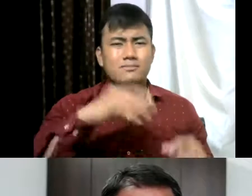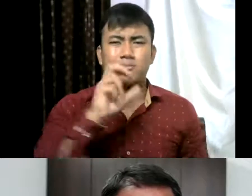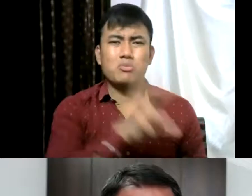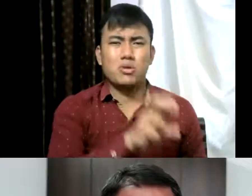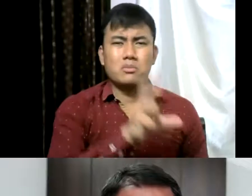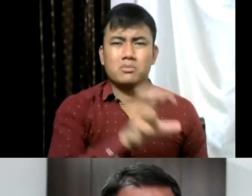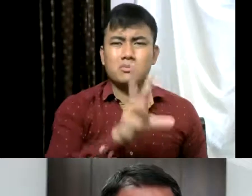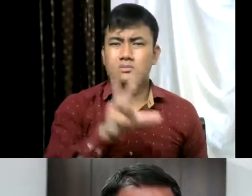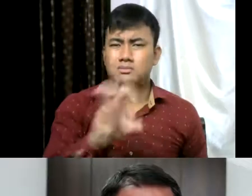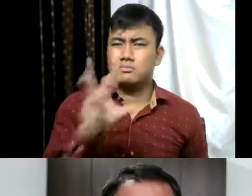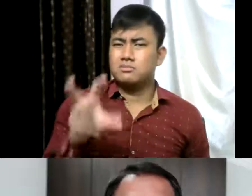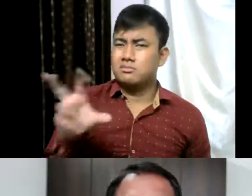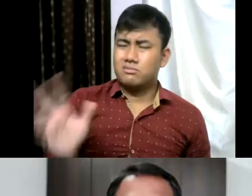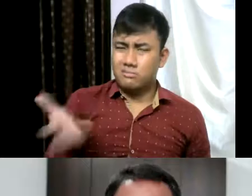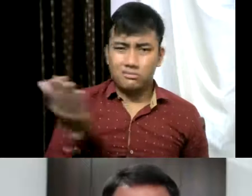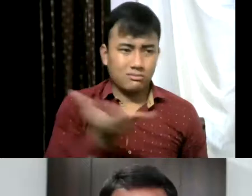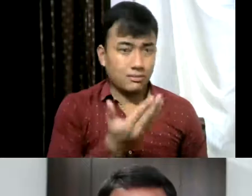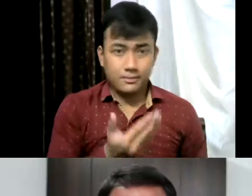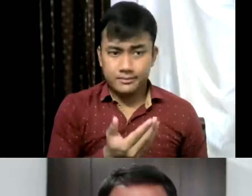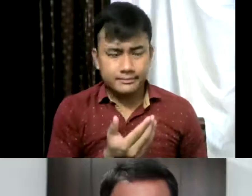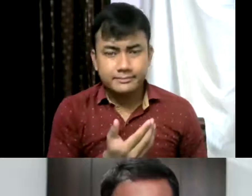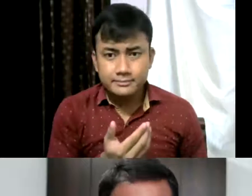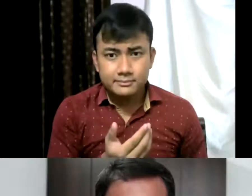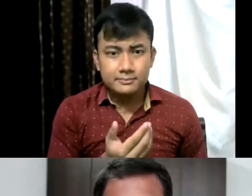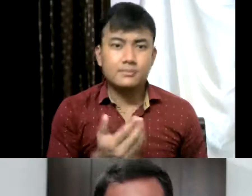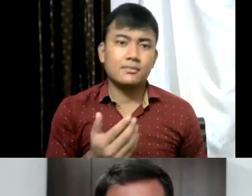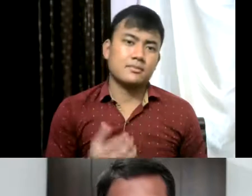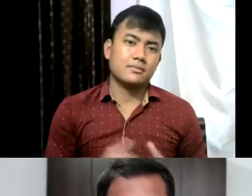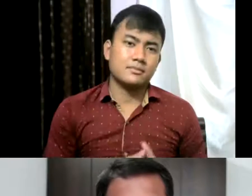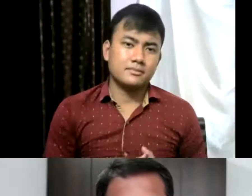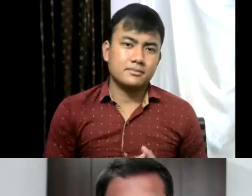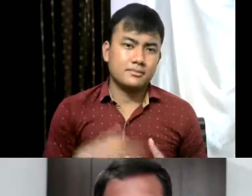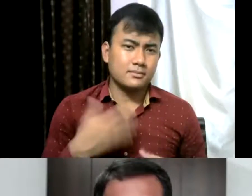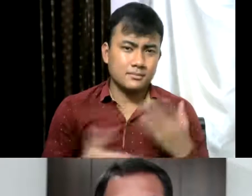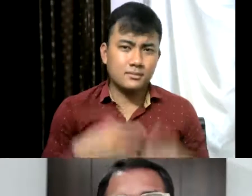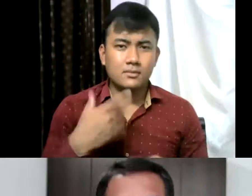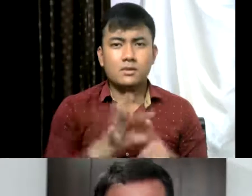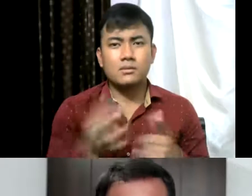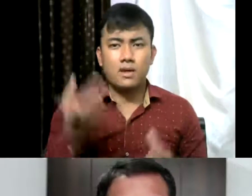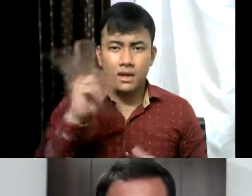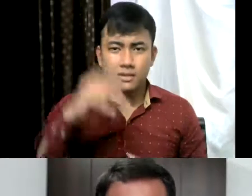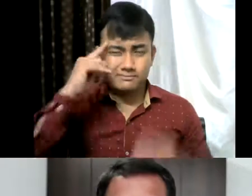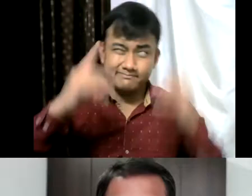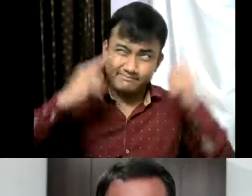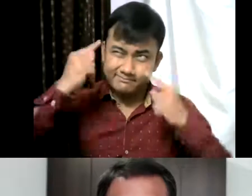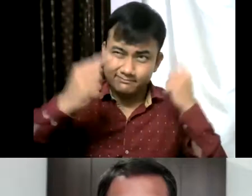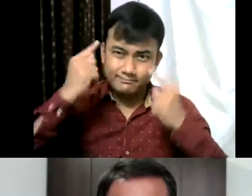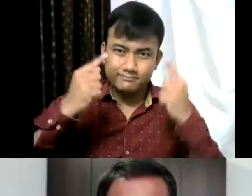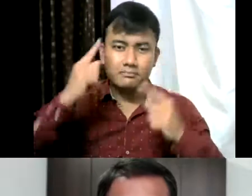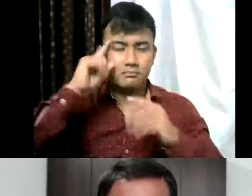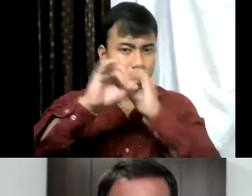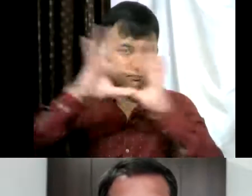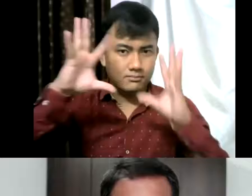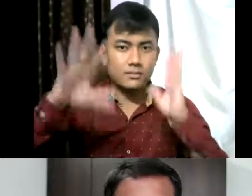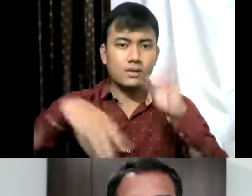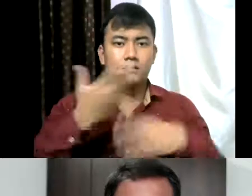that algorithmic space, because it's all that space. We will have to reimagine, use our imagination, and take over the world of